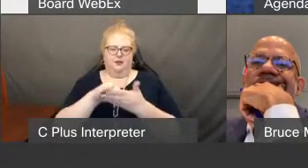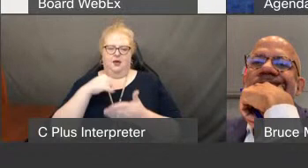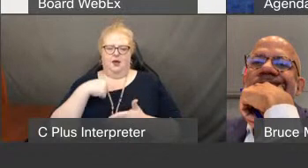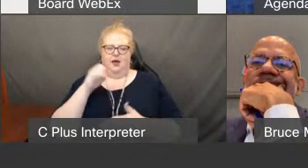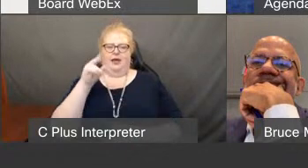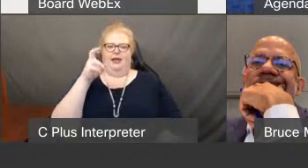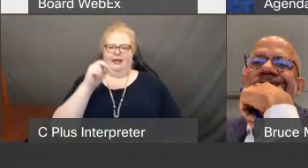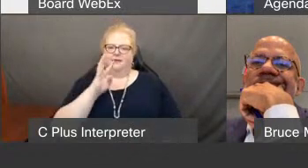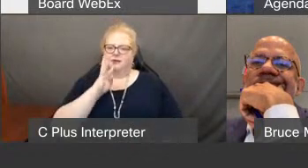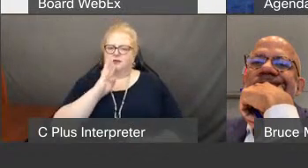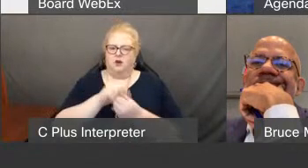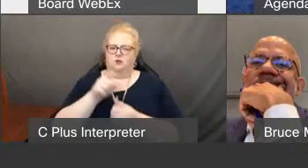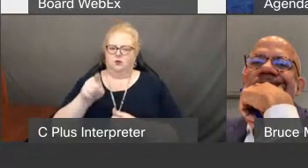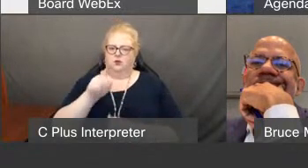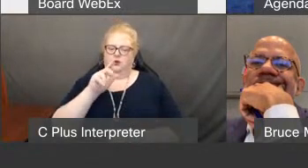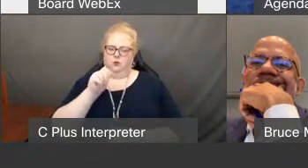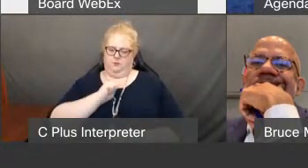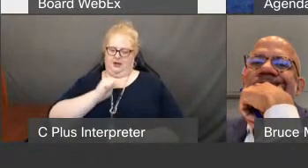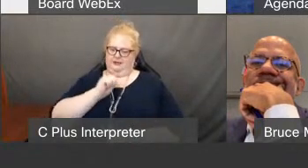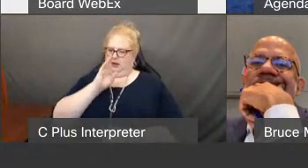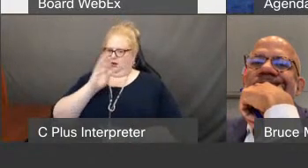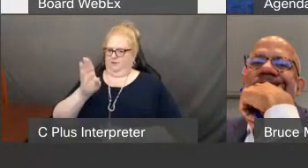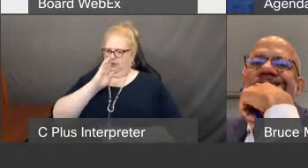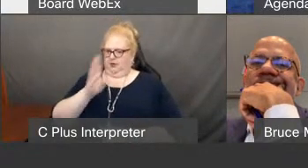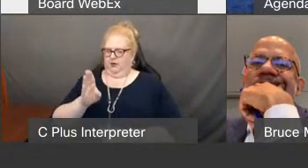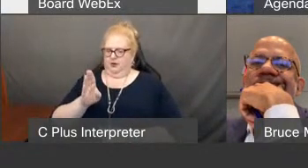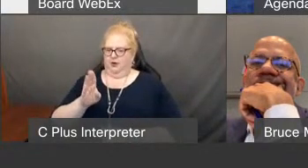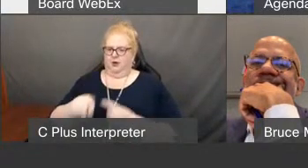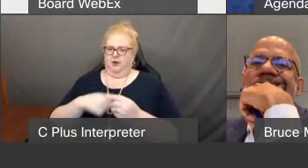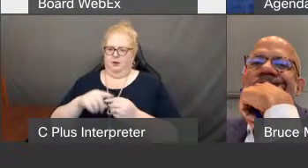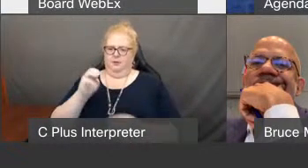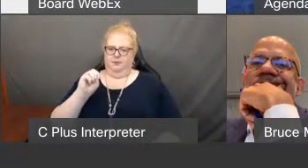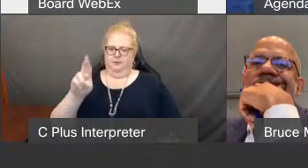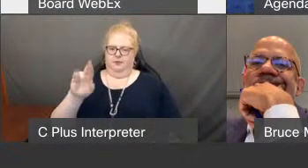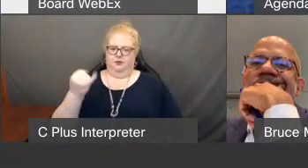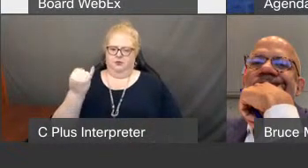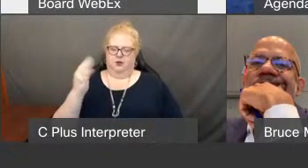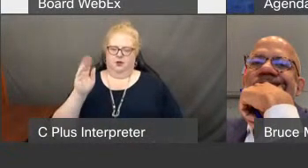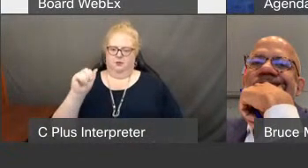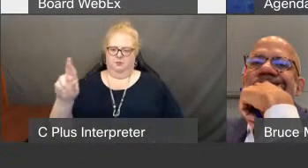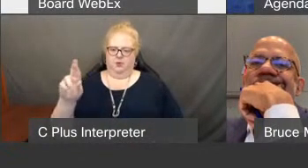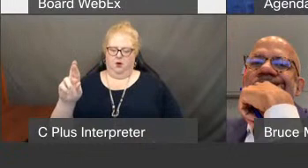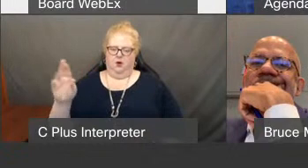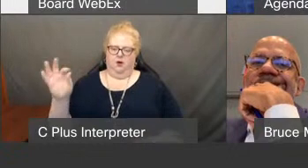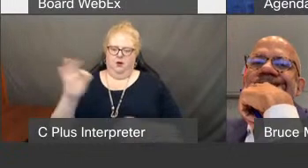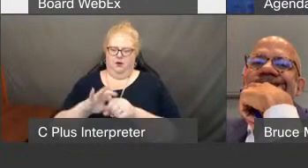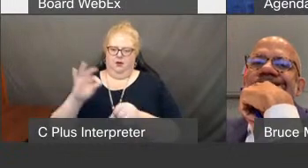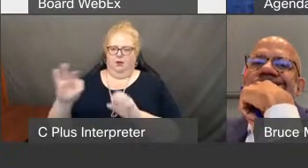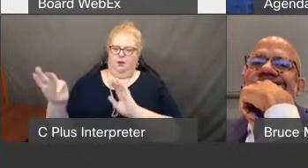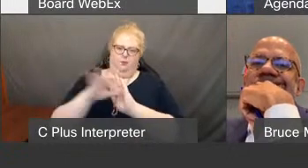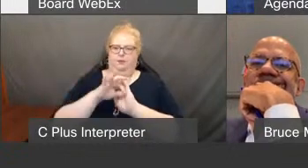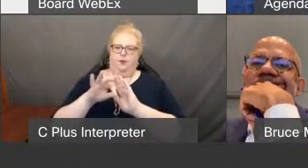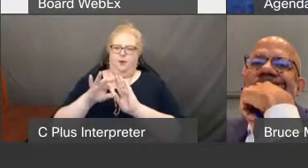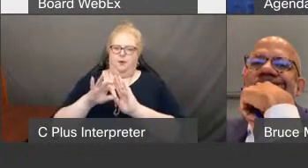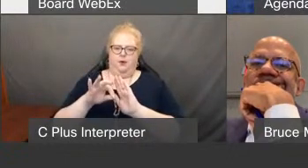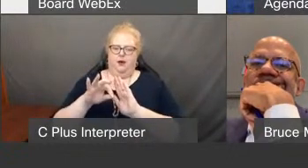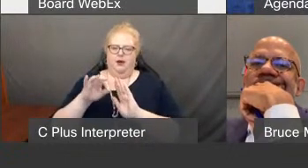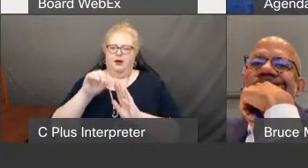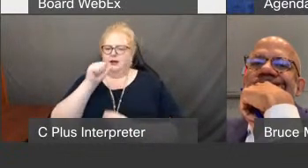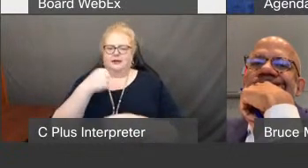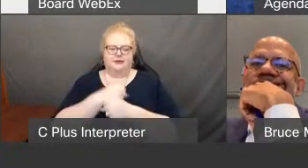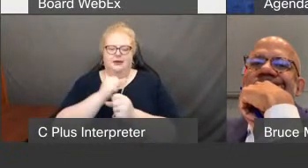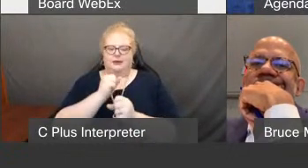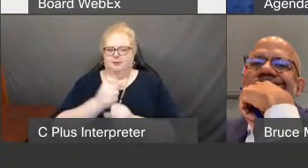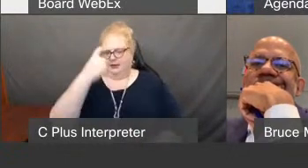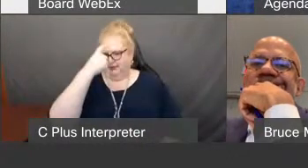to you personally about Mr. J. Barr being elected, appointed. It doesn't make sense